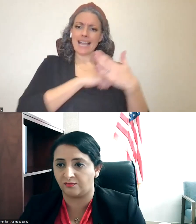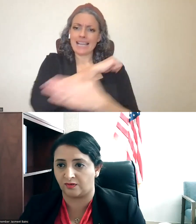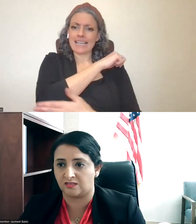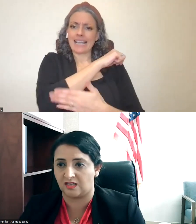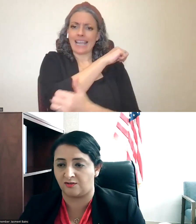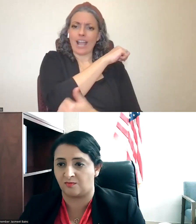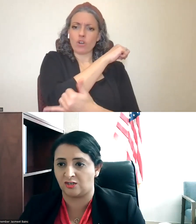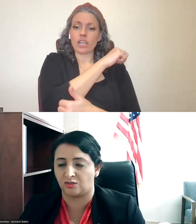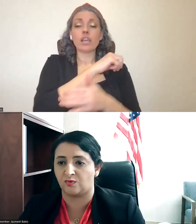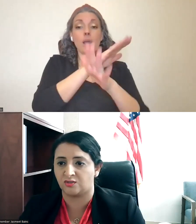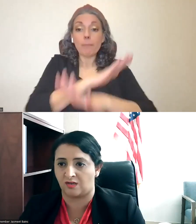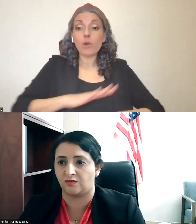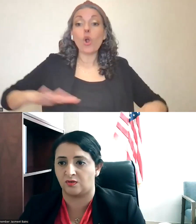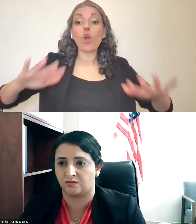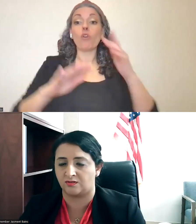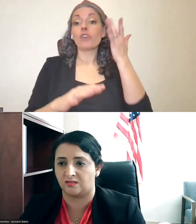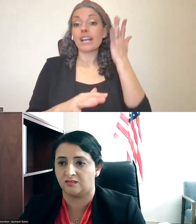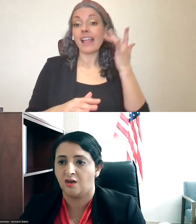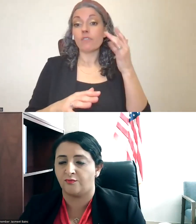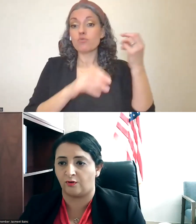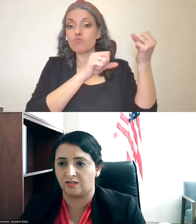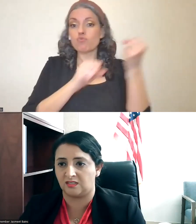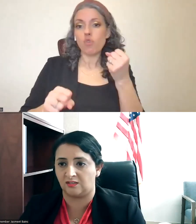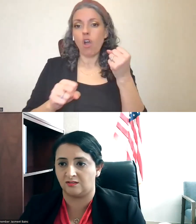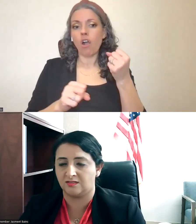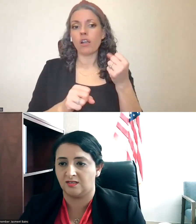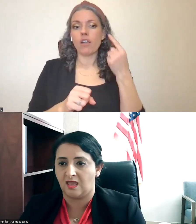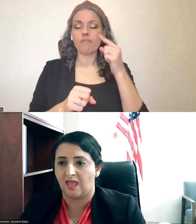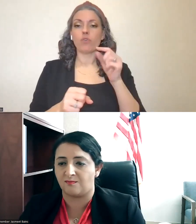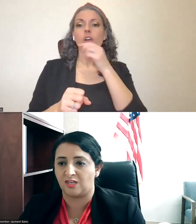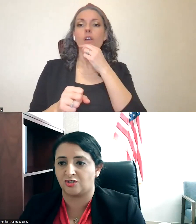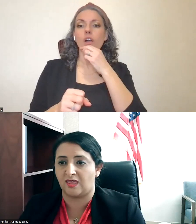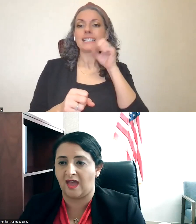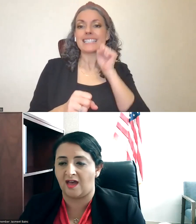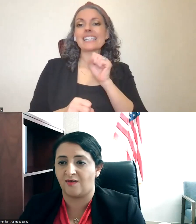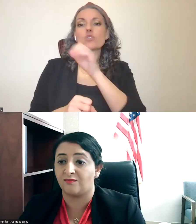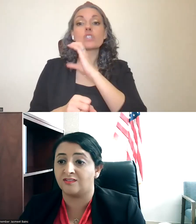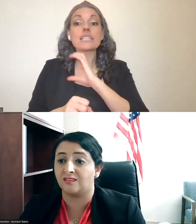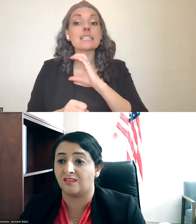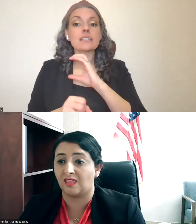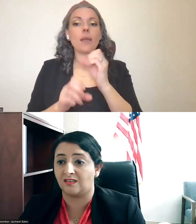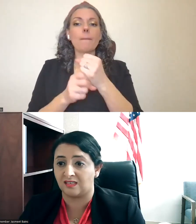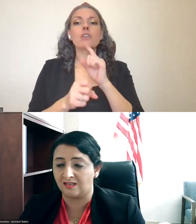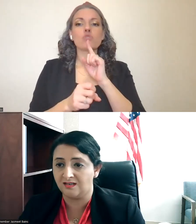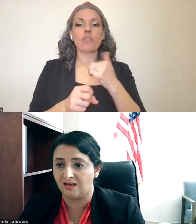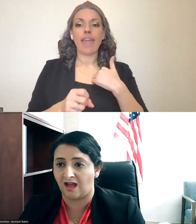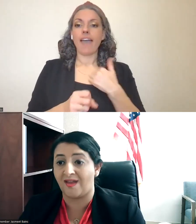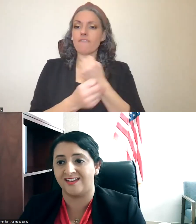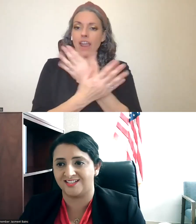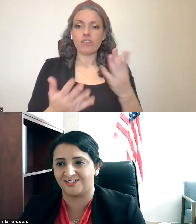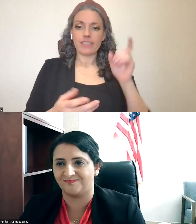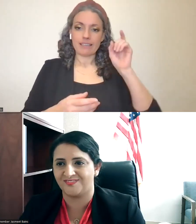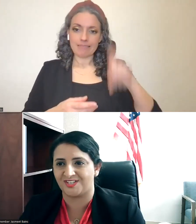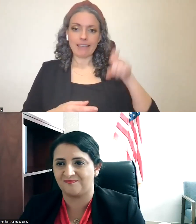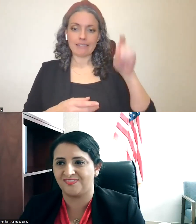of California together to make sure we strengthen resources for our seniors and make sure they have everything that they need